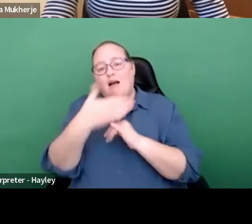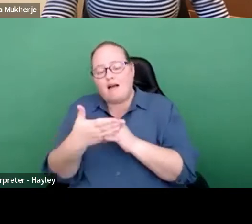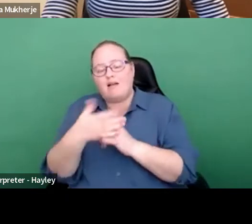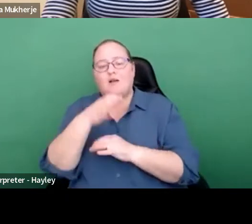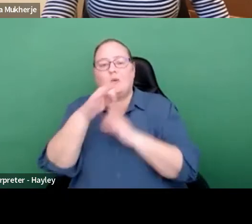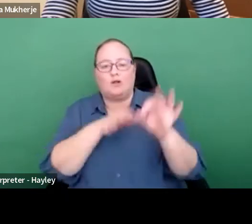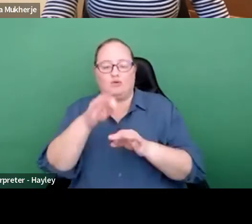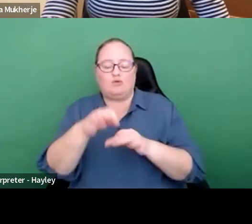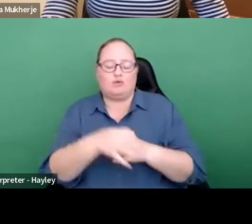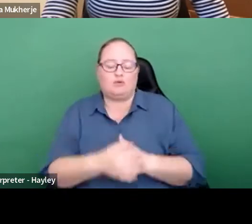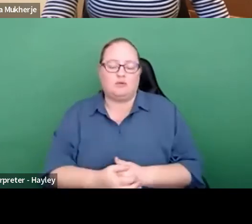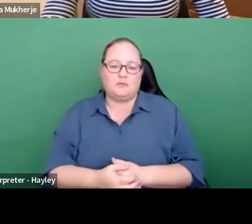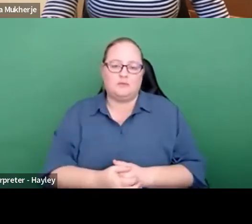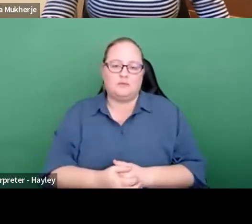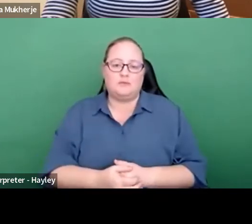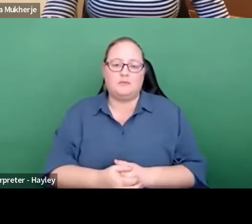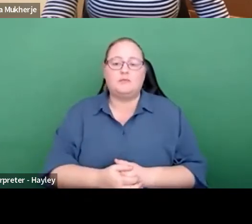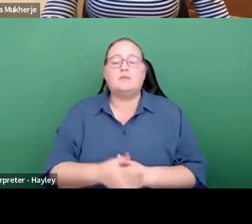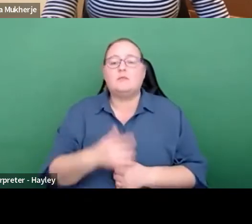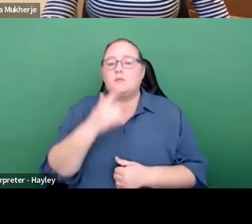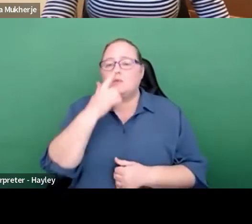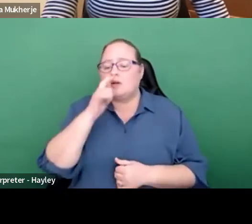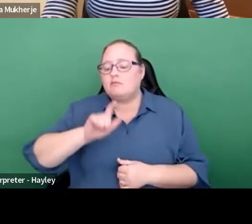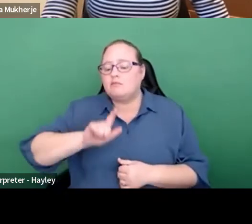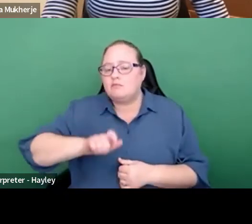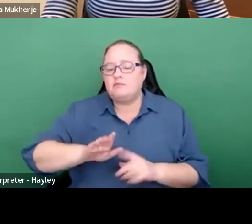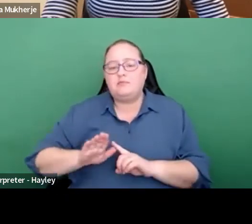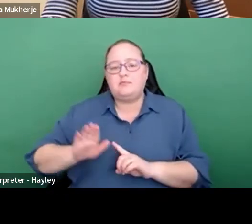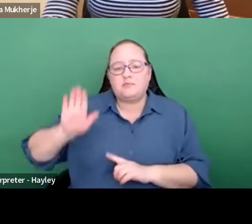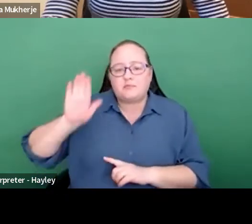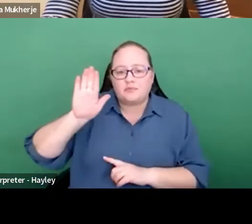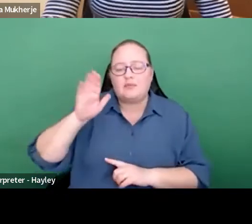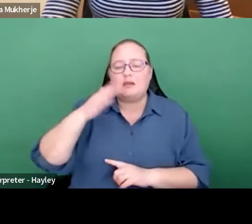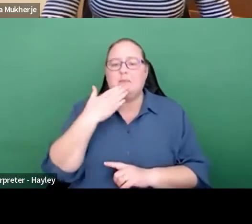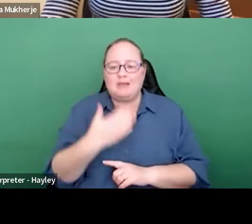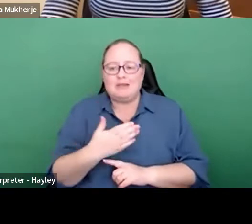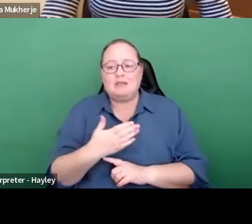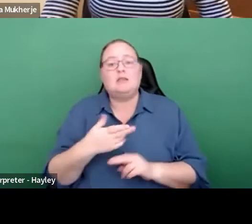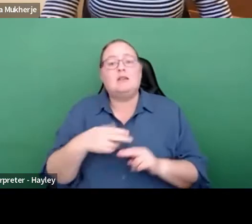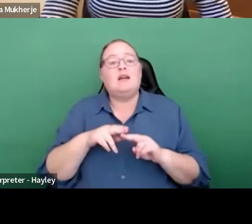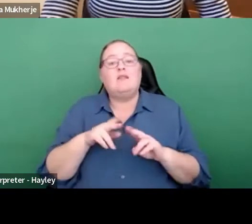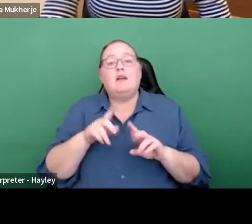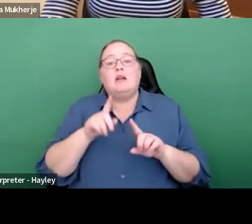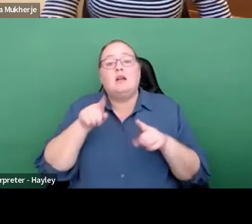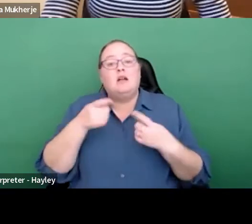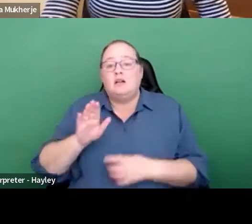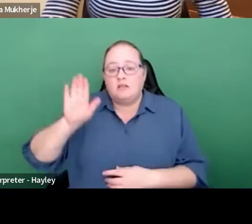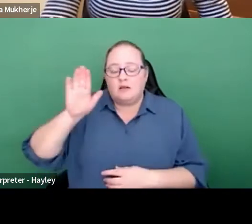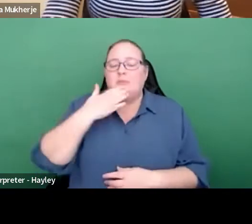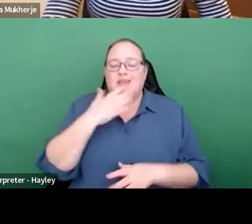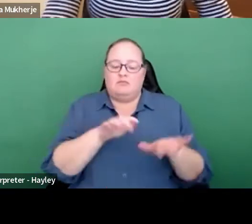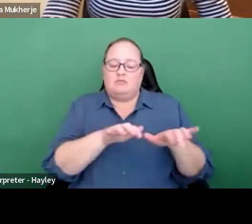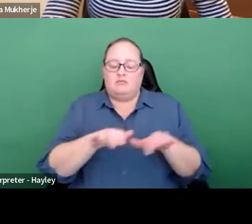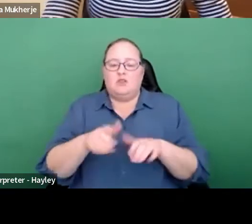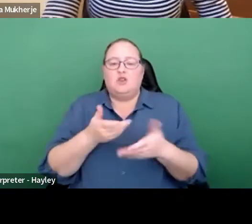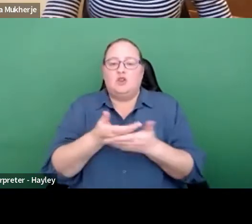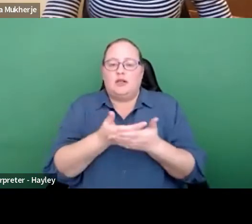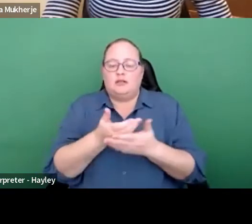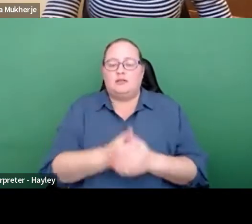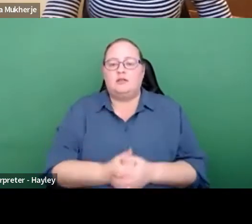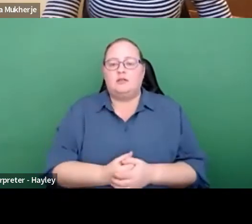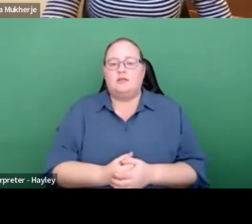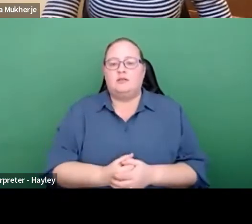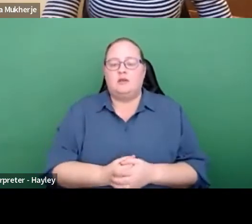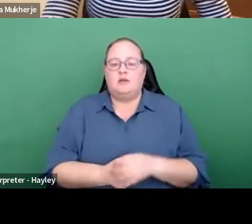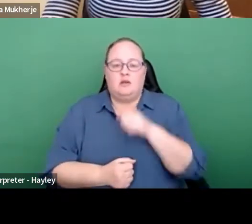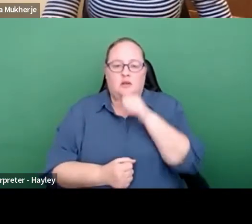event. Please use your raise hand functions if you can. Otherwise, you can put your questions in chat. Okay, I'll announce the next